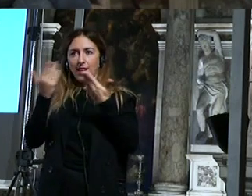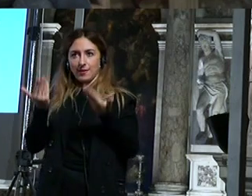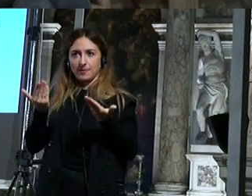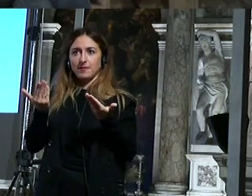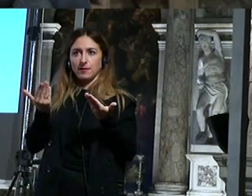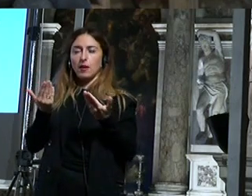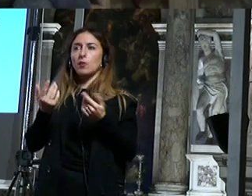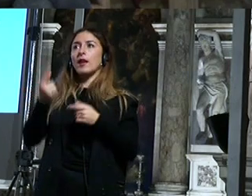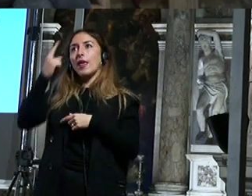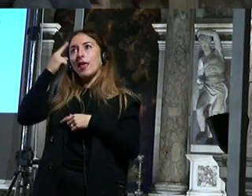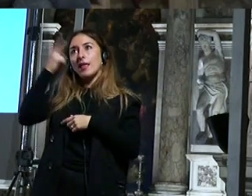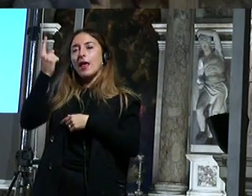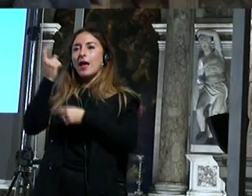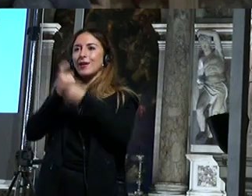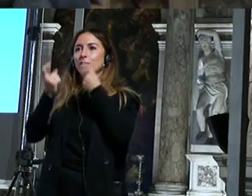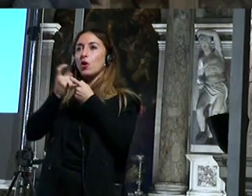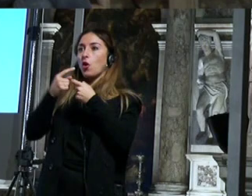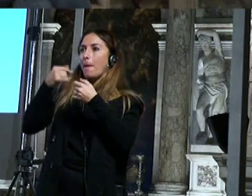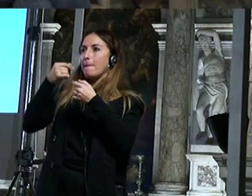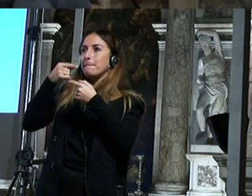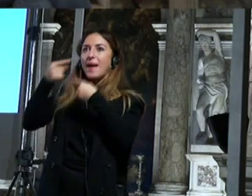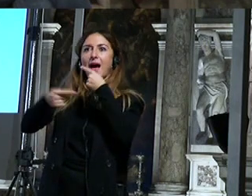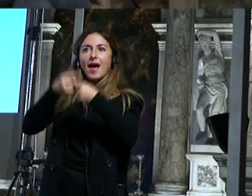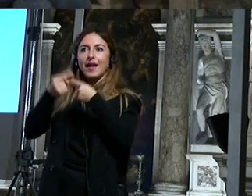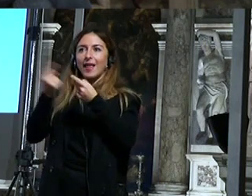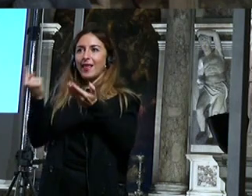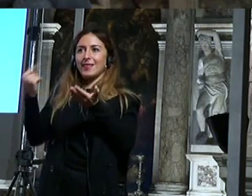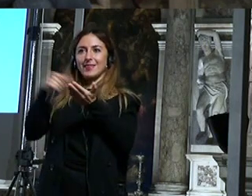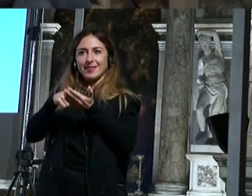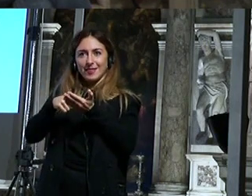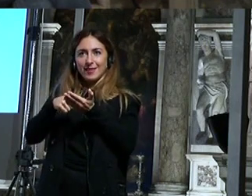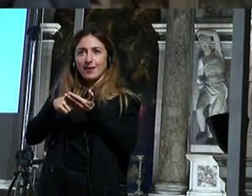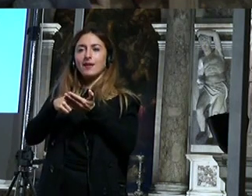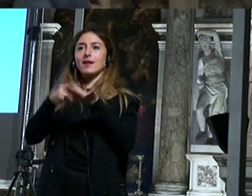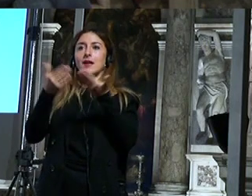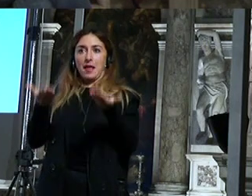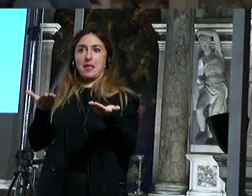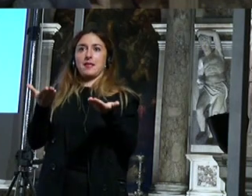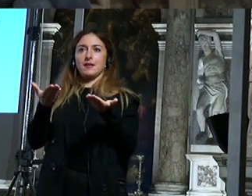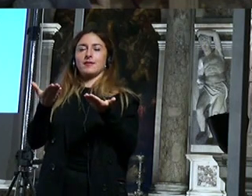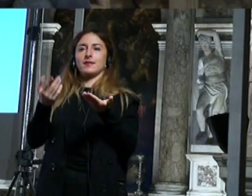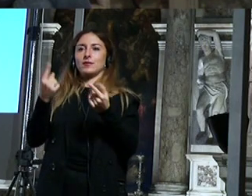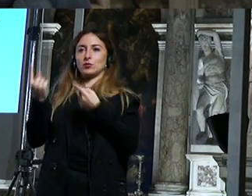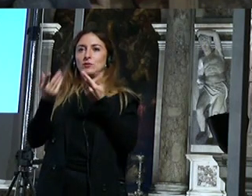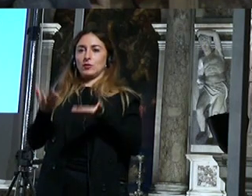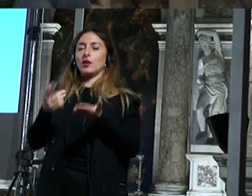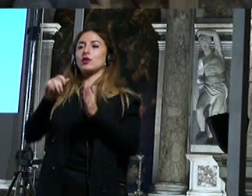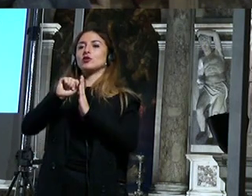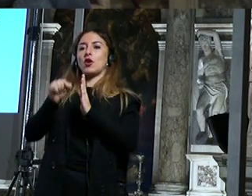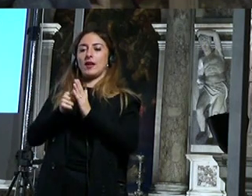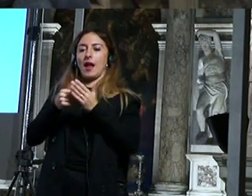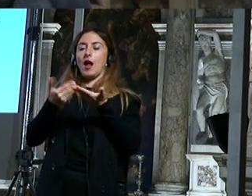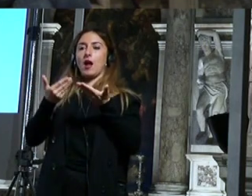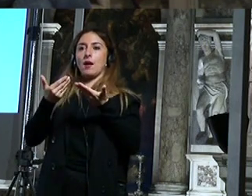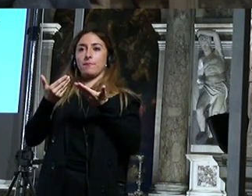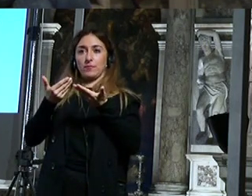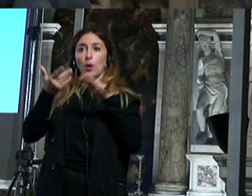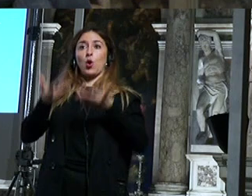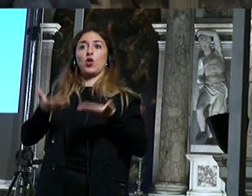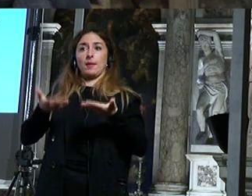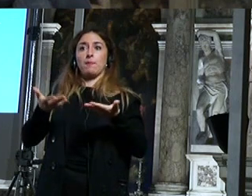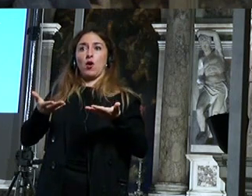your life. Now, in this case, this is set now, it's a contemporary story. And this somebody from the Department